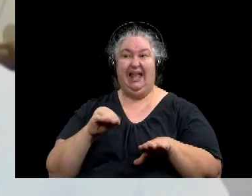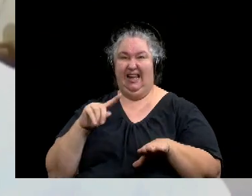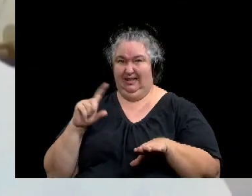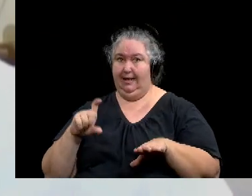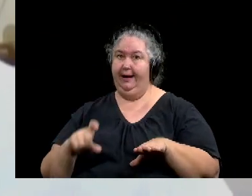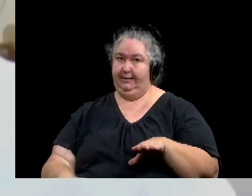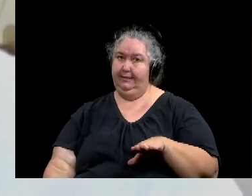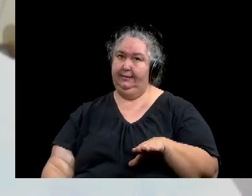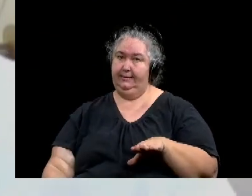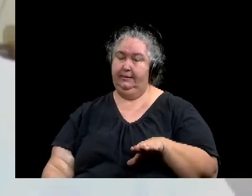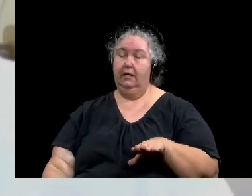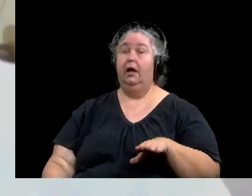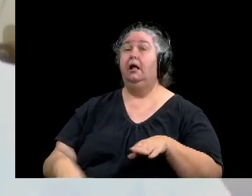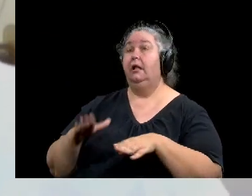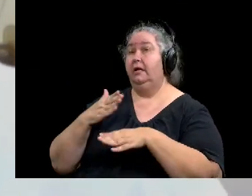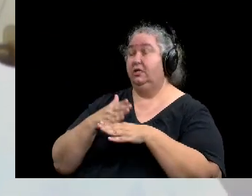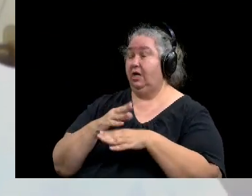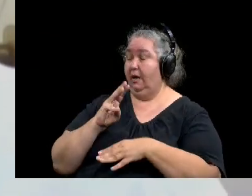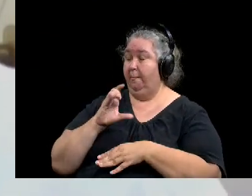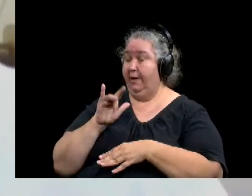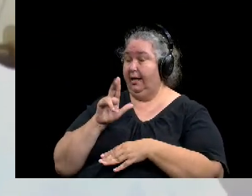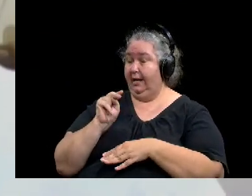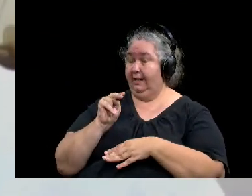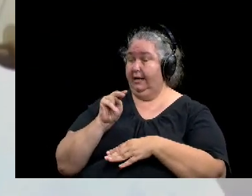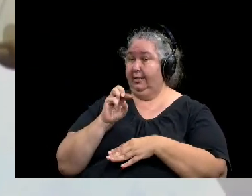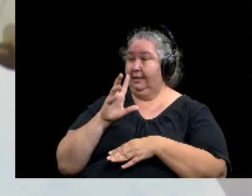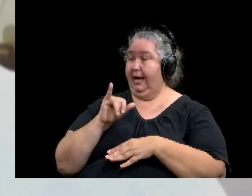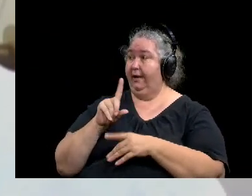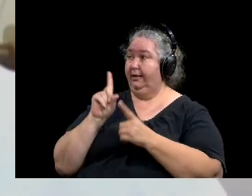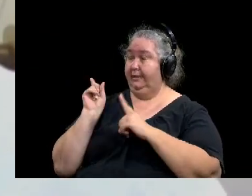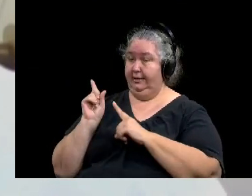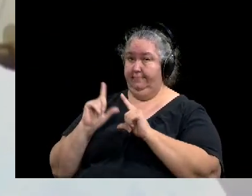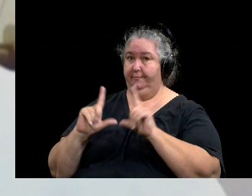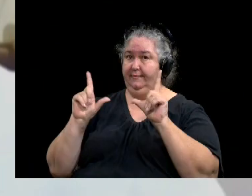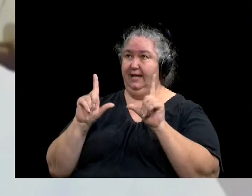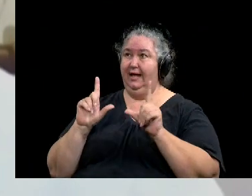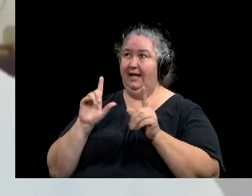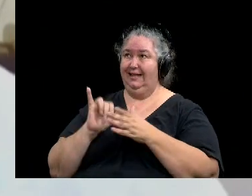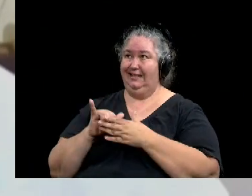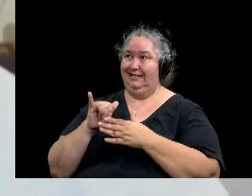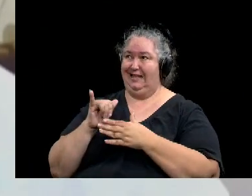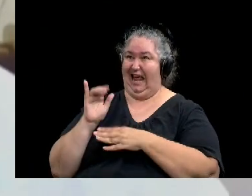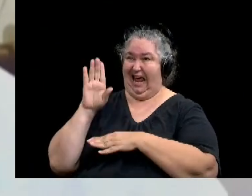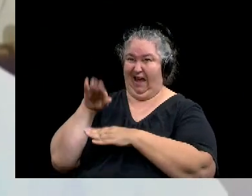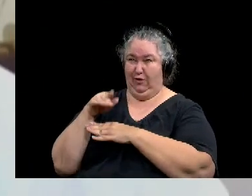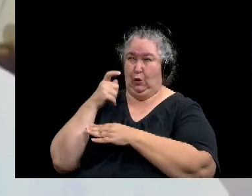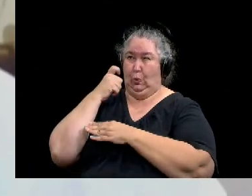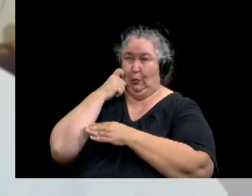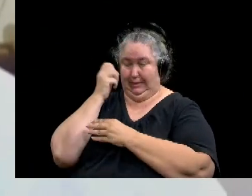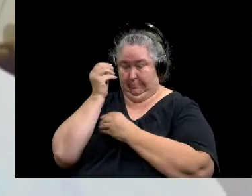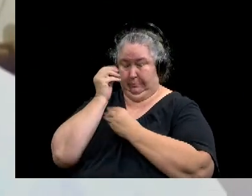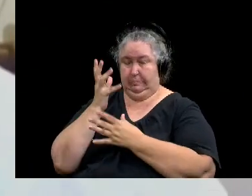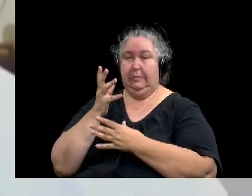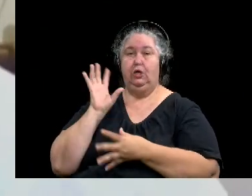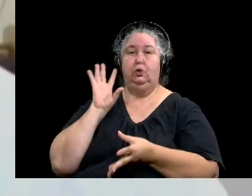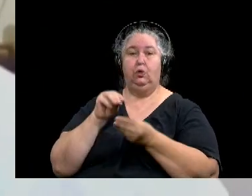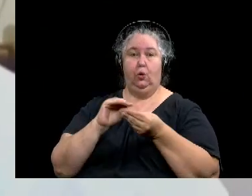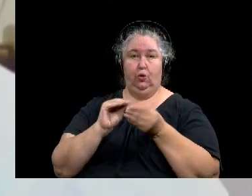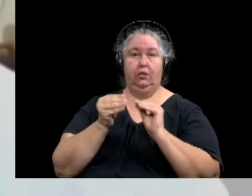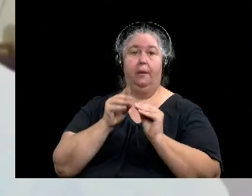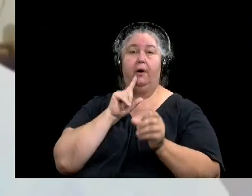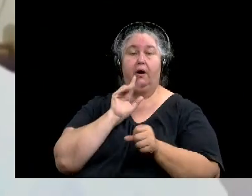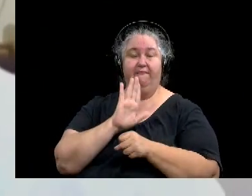I'll share with you McLennan County numbers. This is an update as of this afternoon. We have a total number of